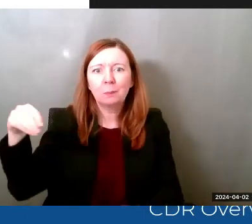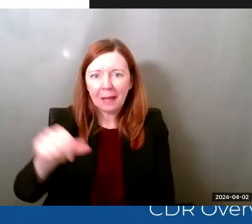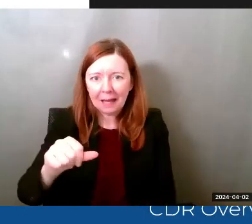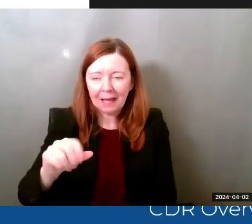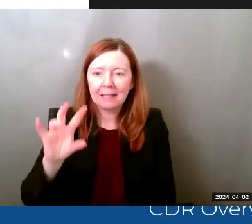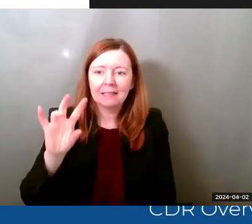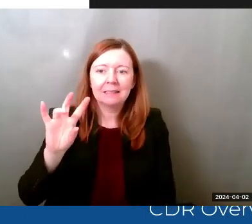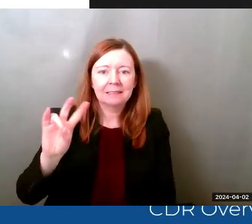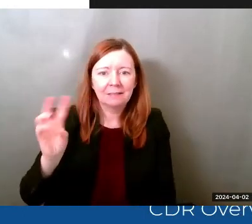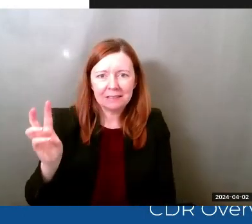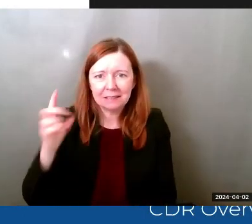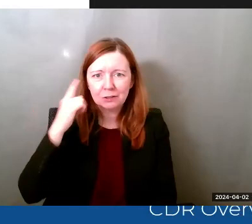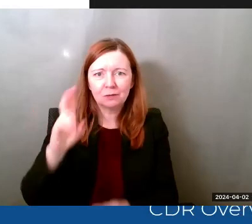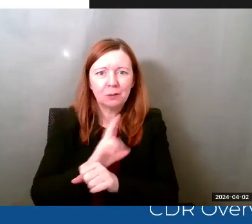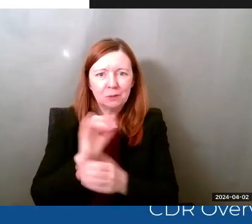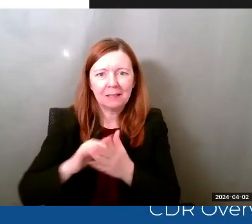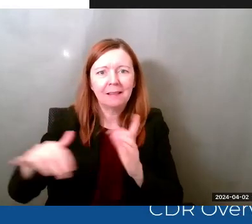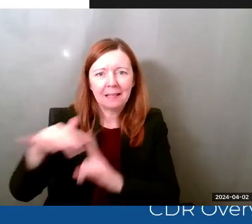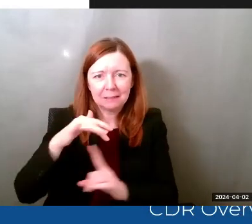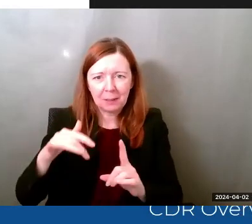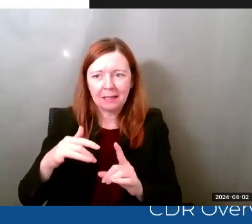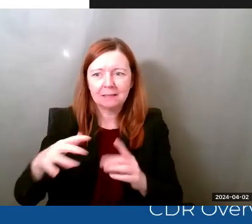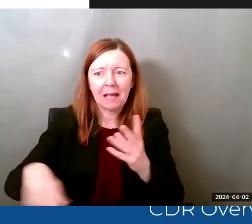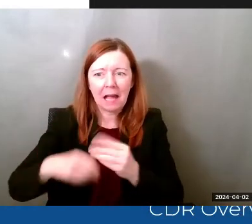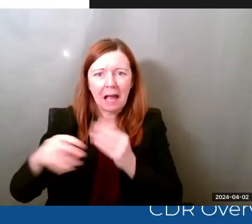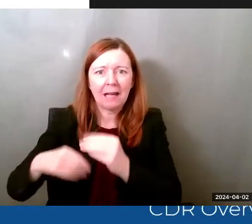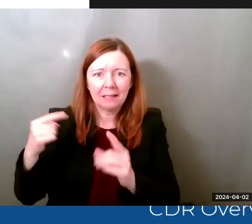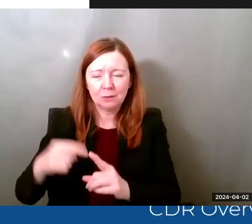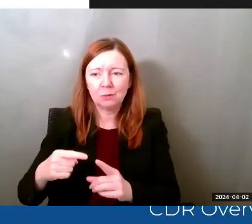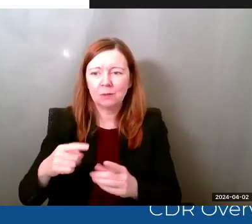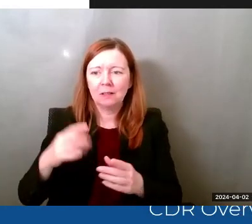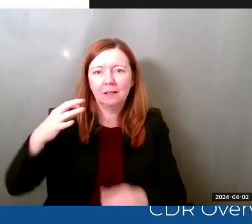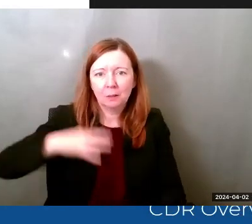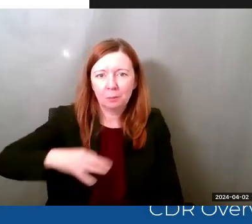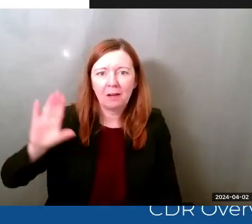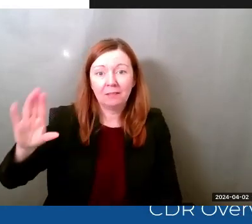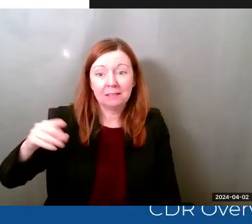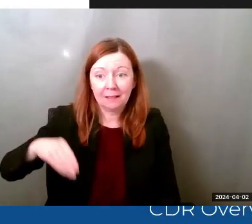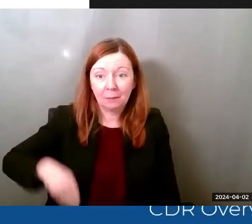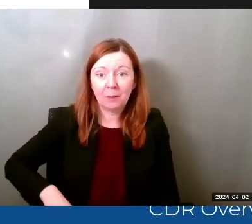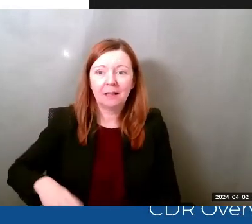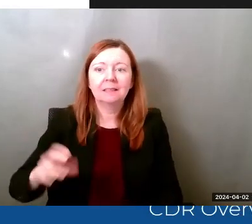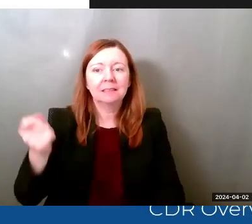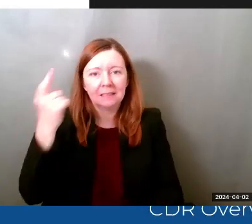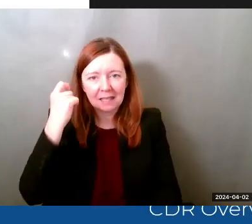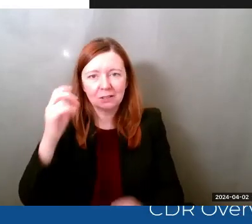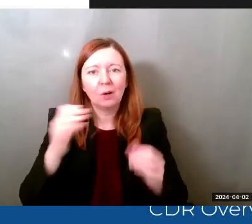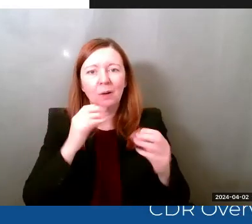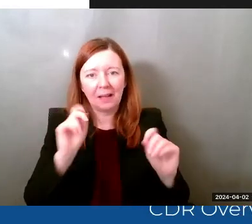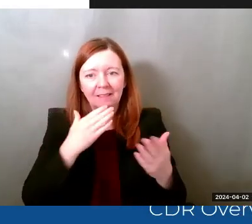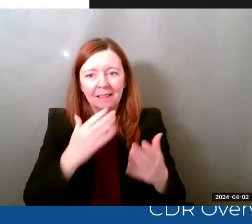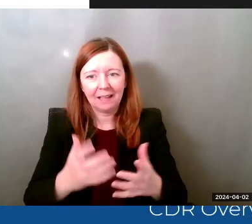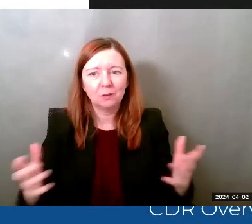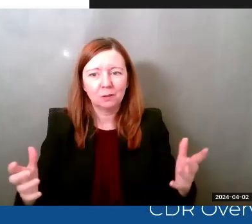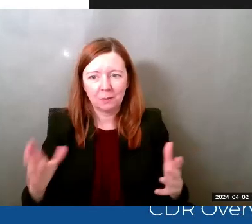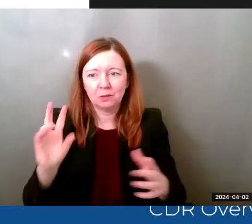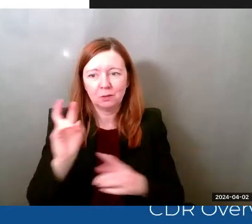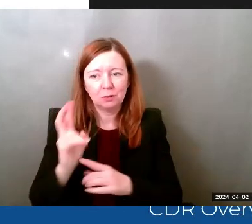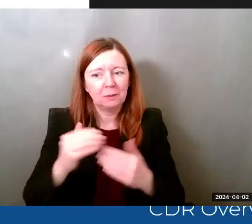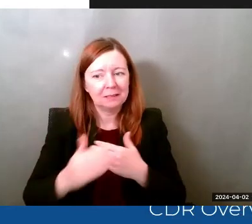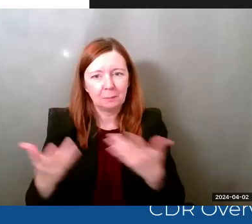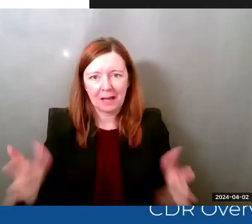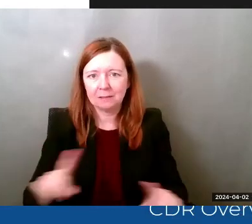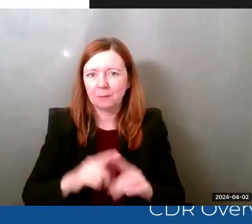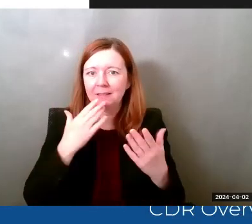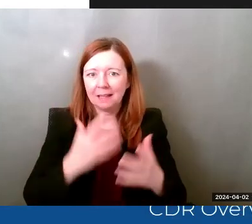the 76ers for use of that space, further adding to the profits in their pockets? Got you. Thank you so much. Your 2 minutes have passed,